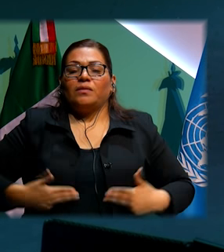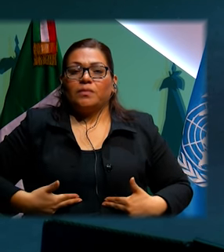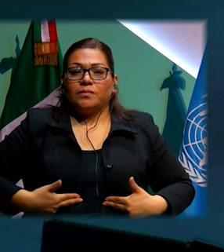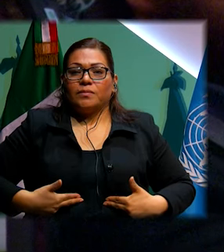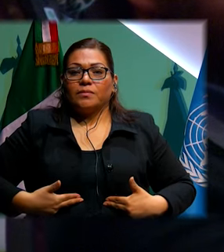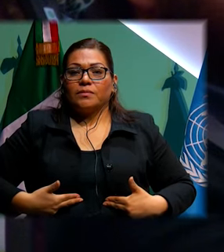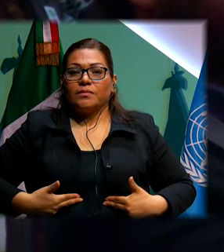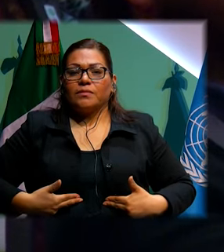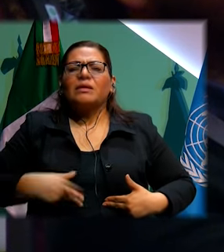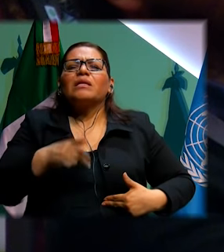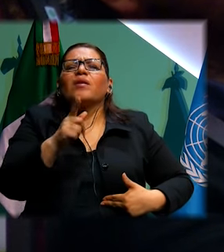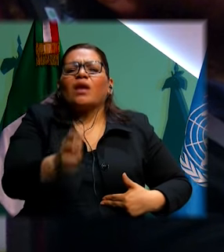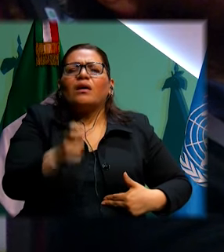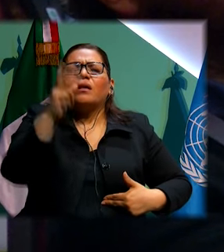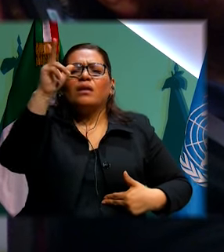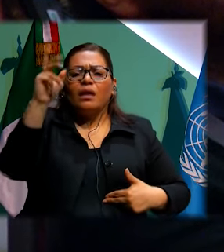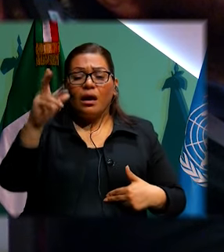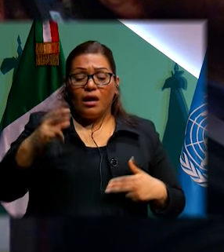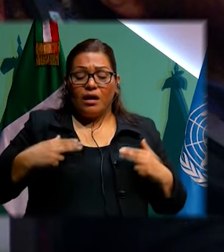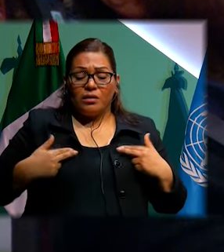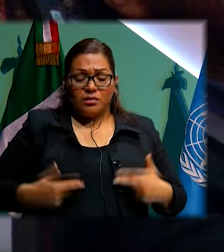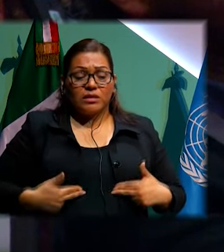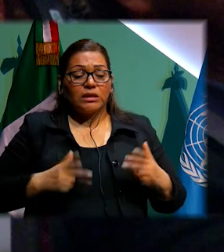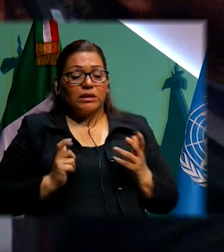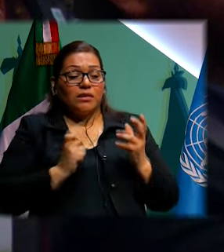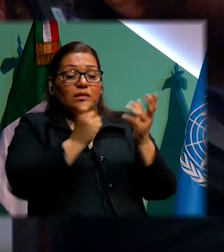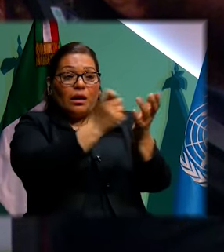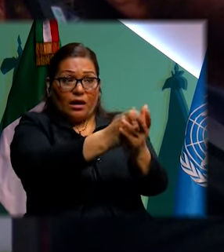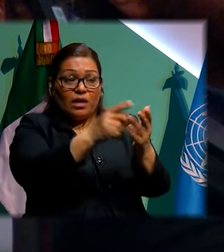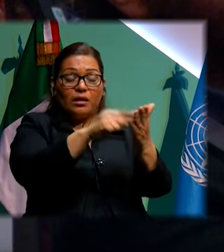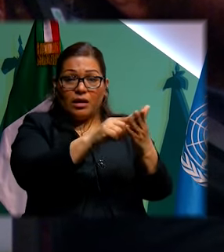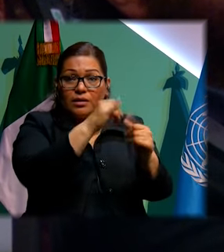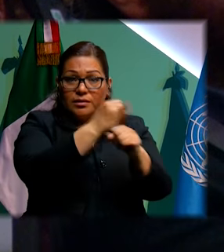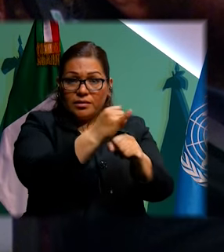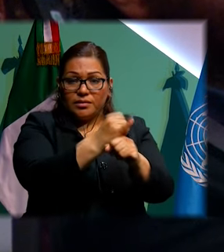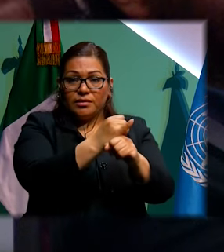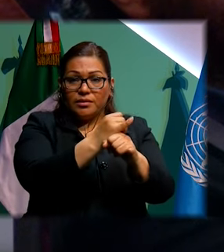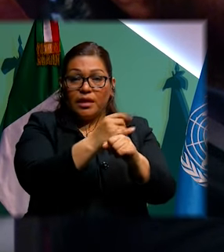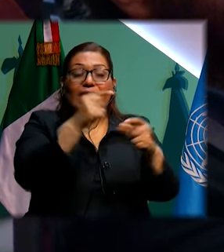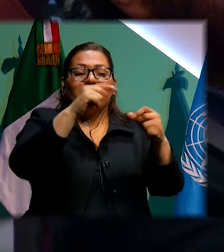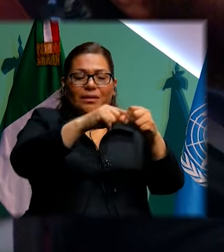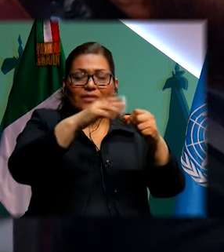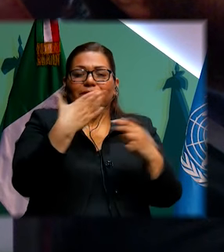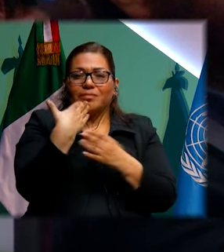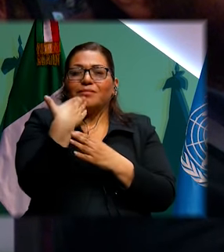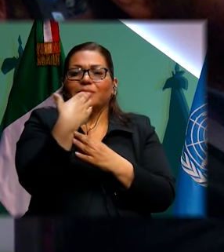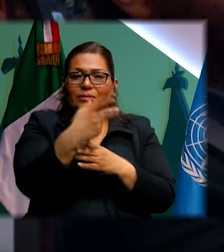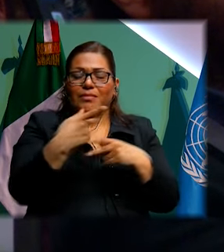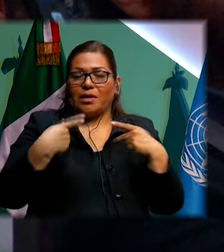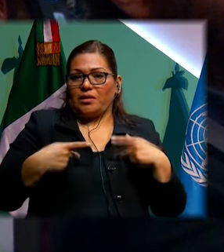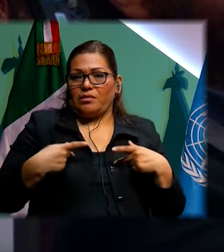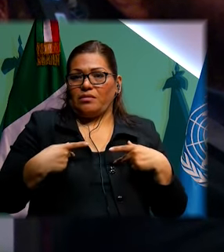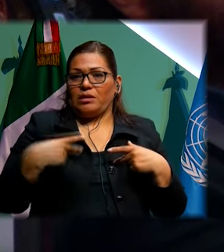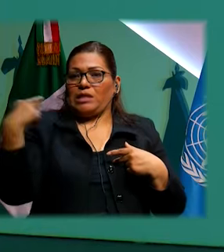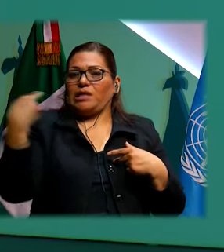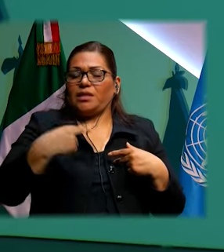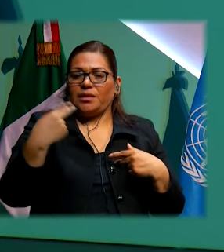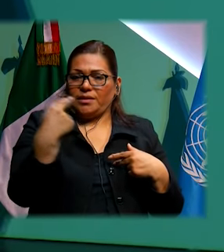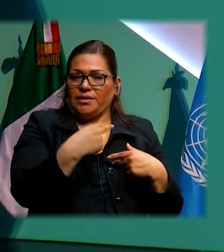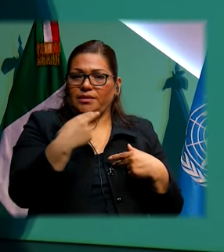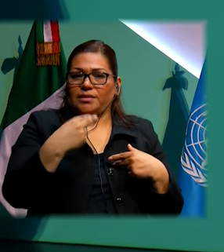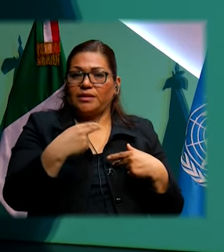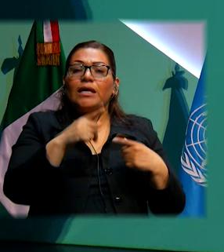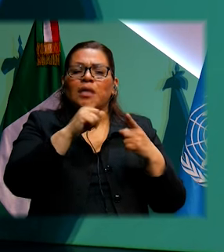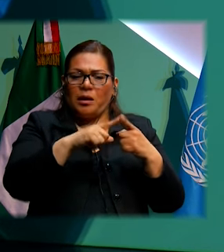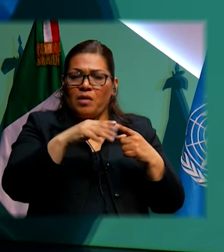end, that's where all the benefit will lie. We need the network to be affordable. We need it to be accessible